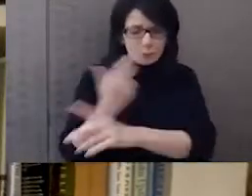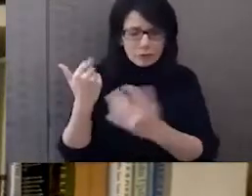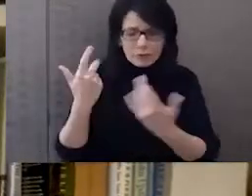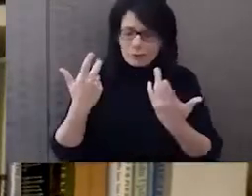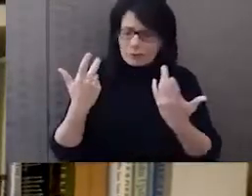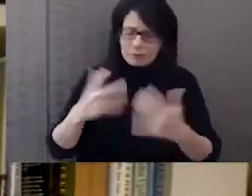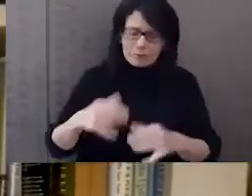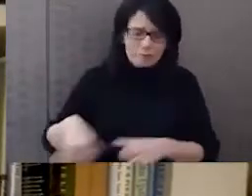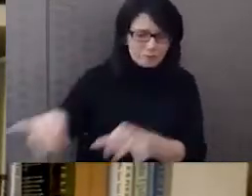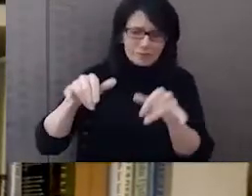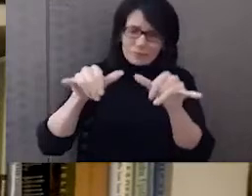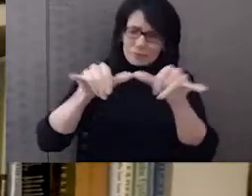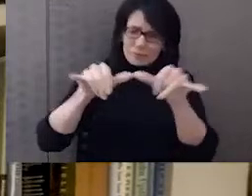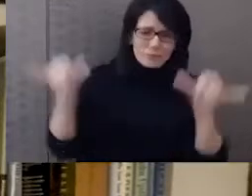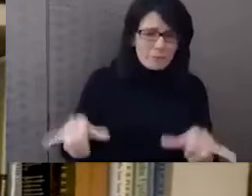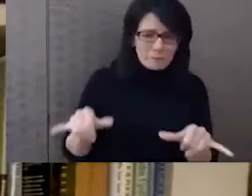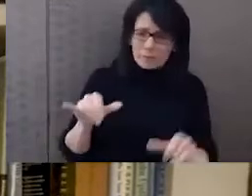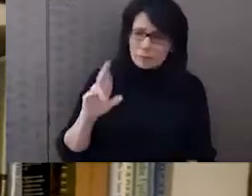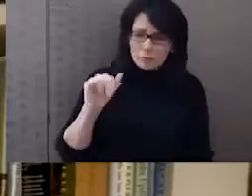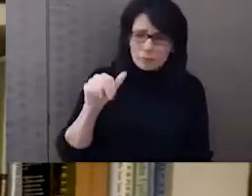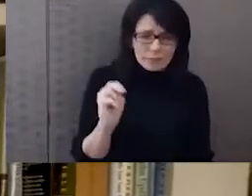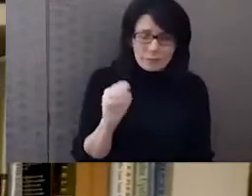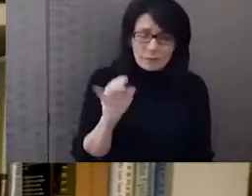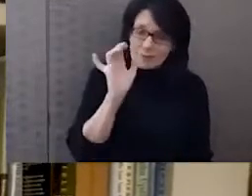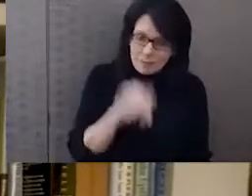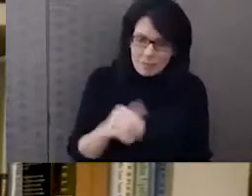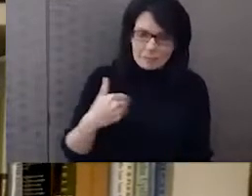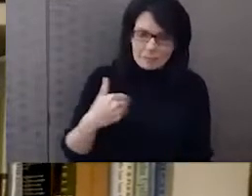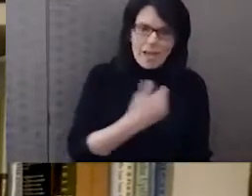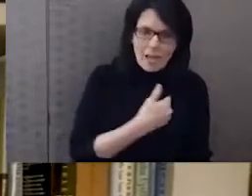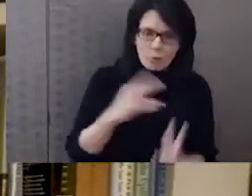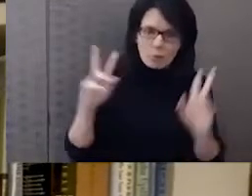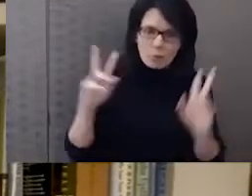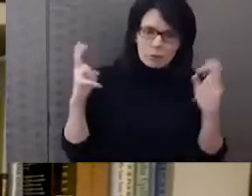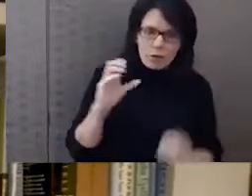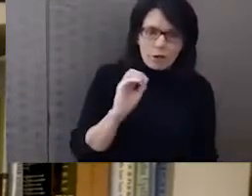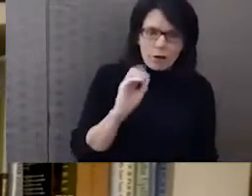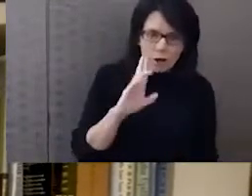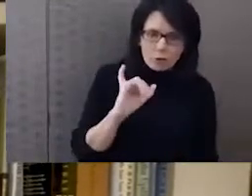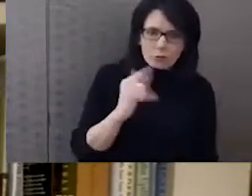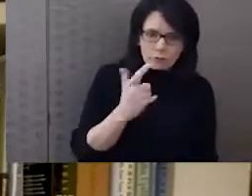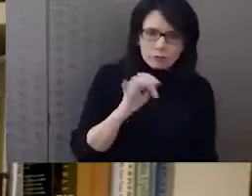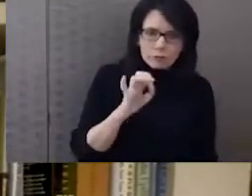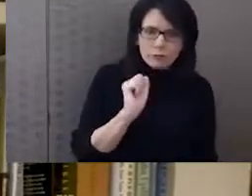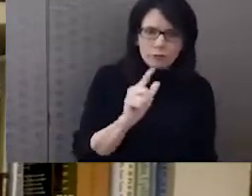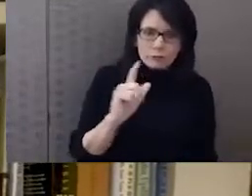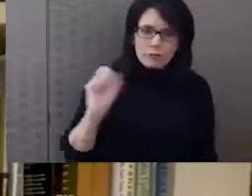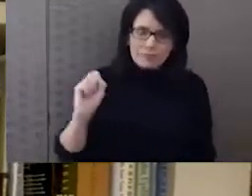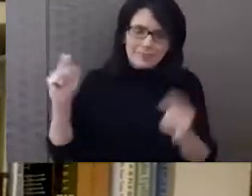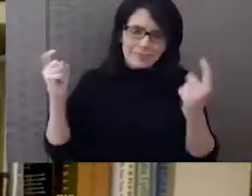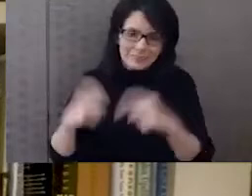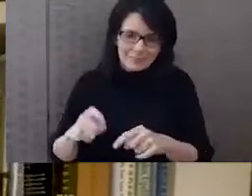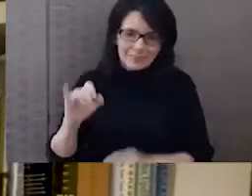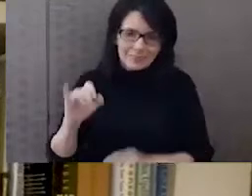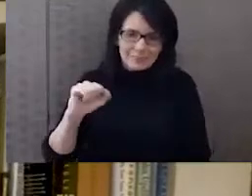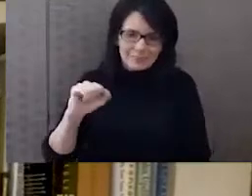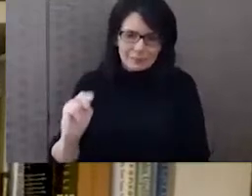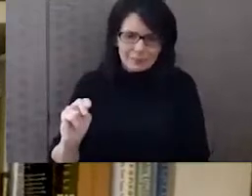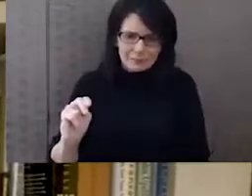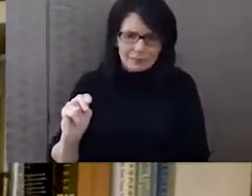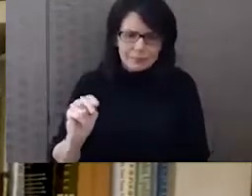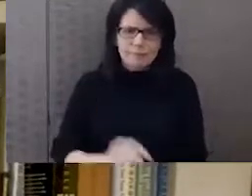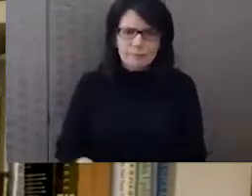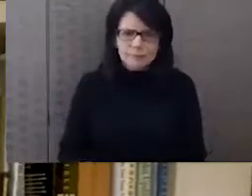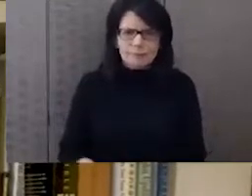racism that's the original sin of this nation. Led by community priorities, we focus on their vision of health